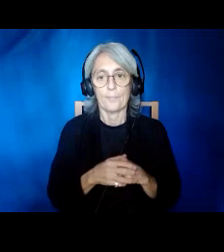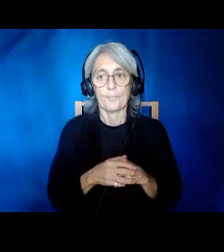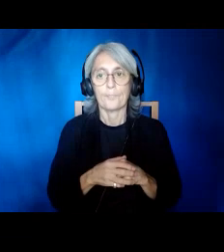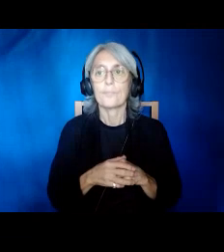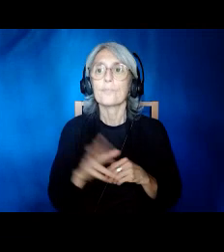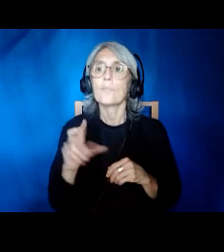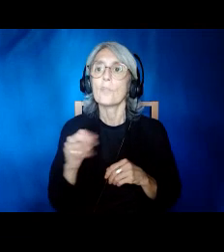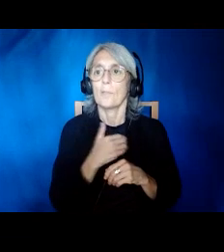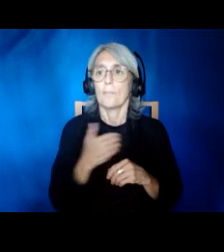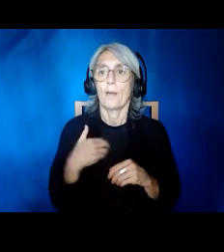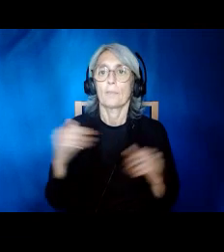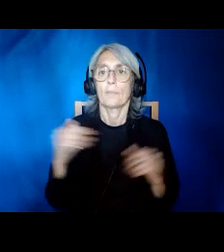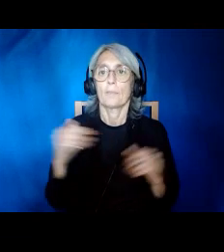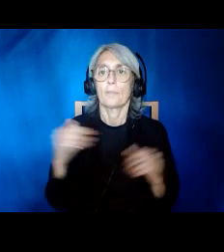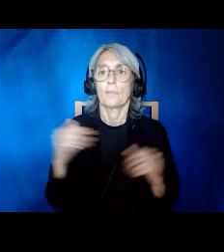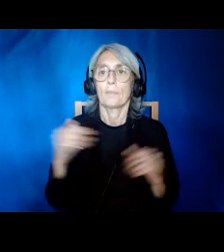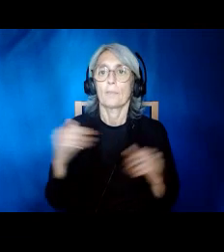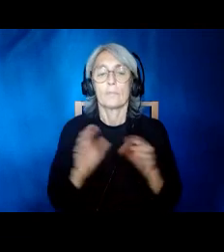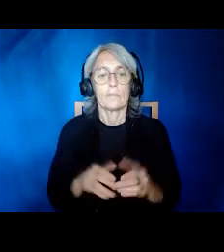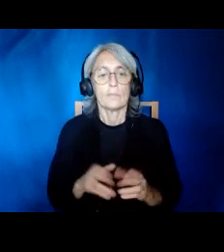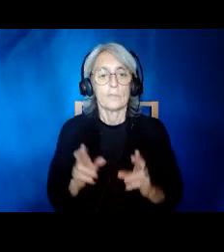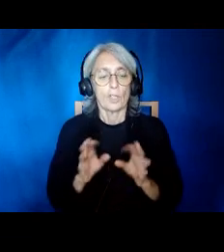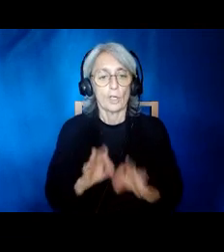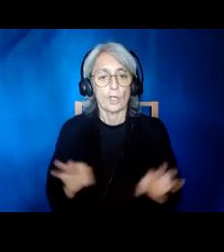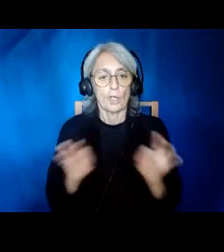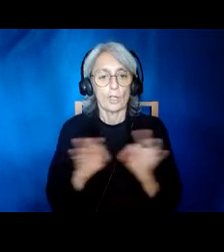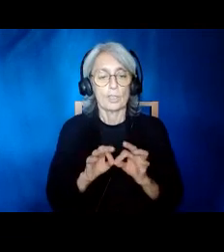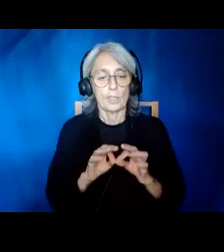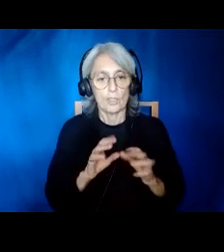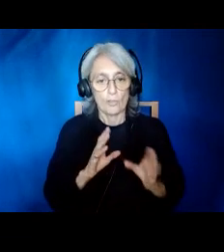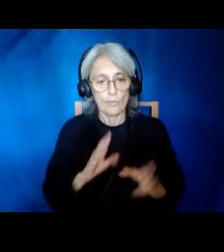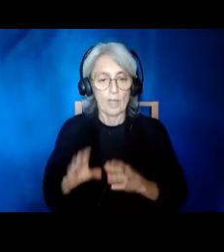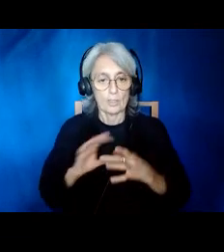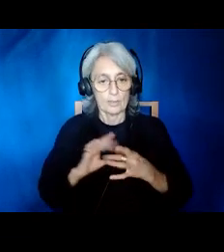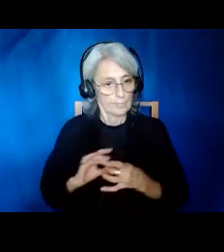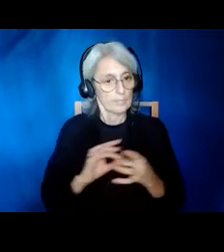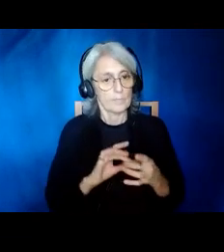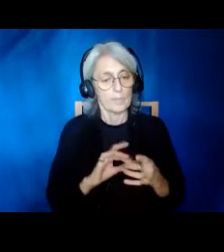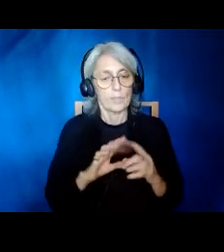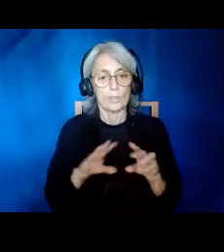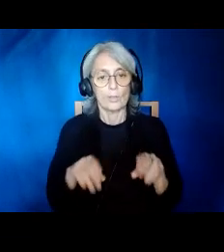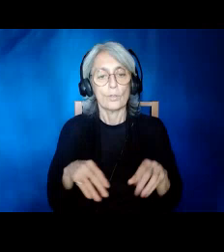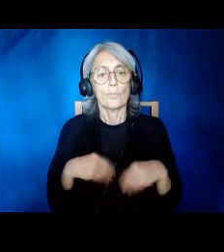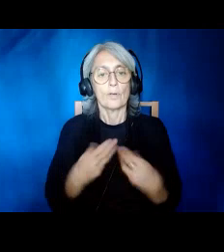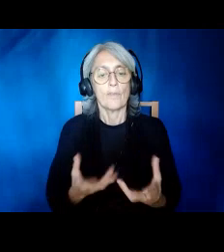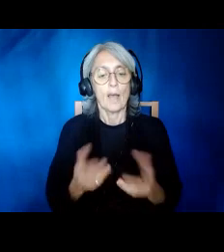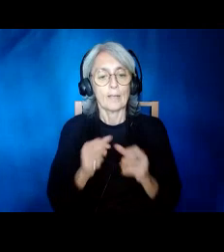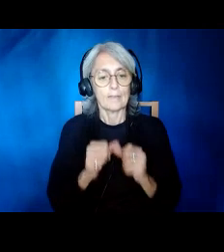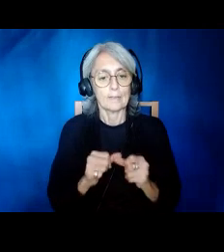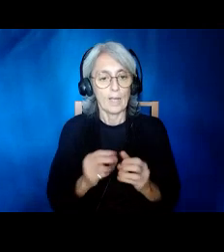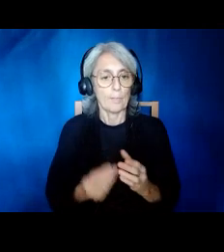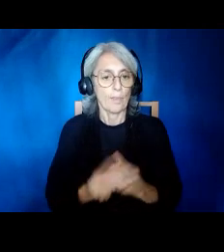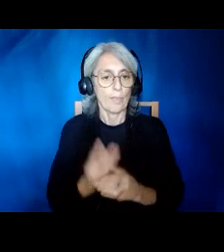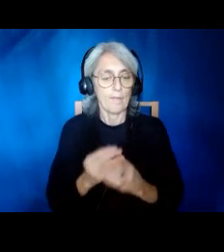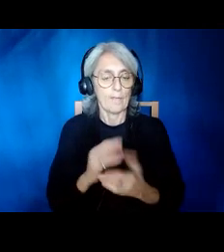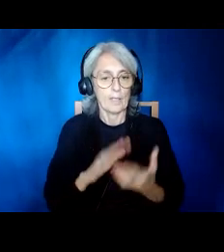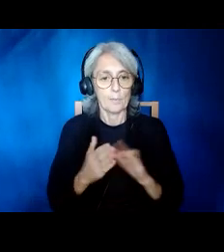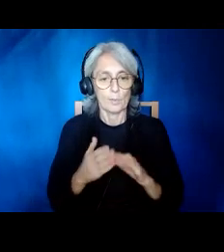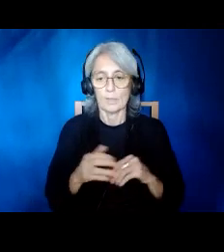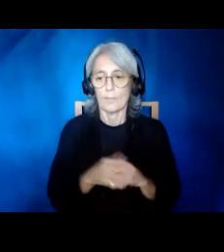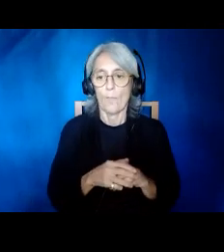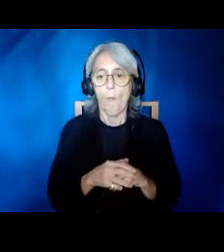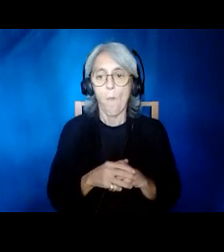task force focuses on urgent coordinated strategies to deliver on the promise of sustainable, thriving communities. This task force will